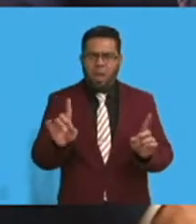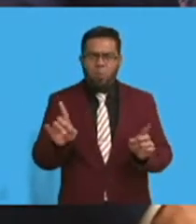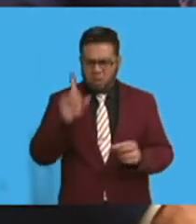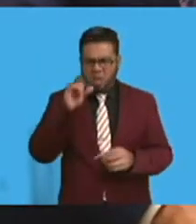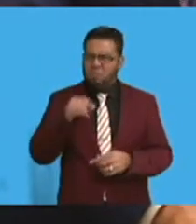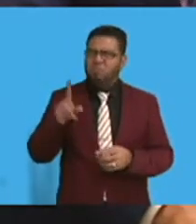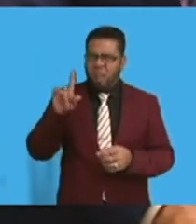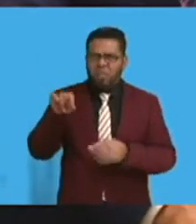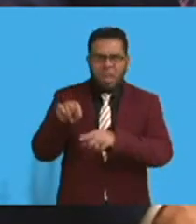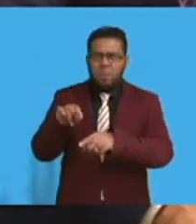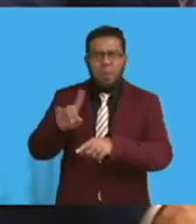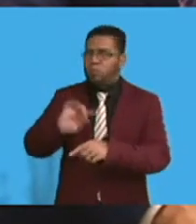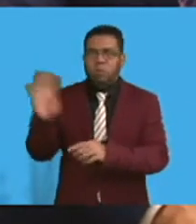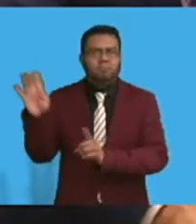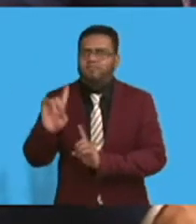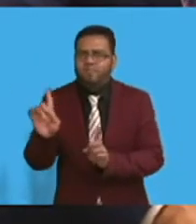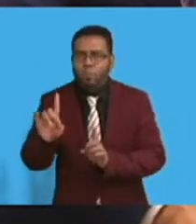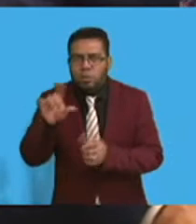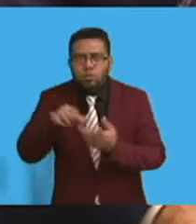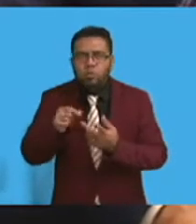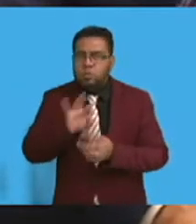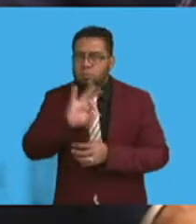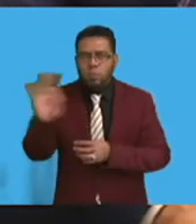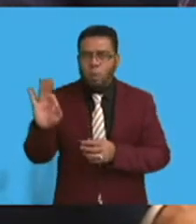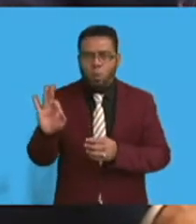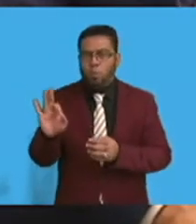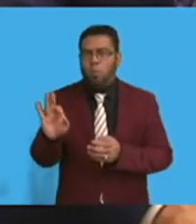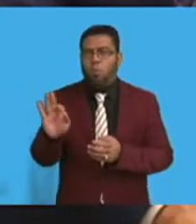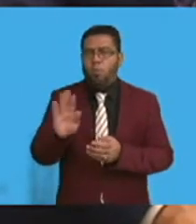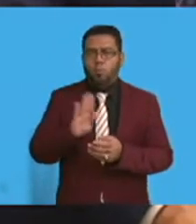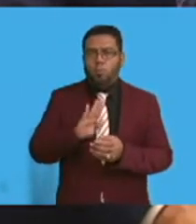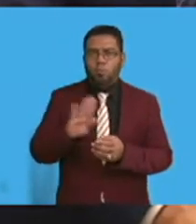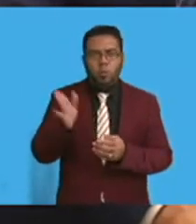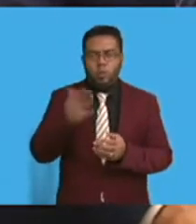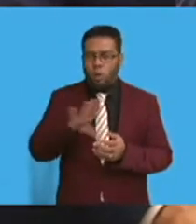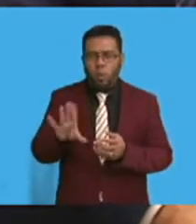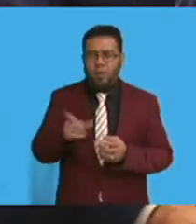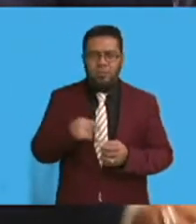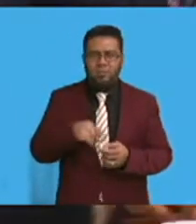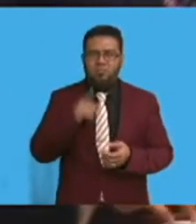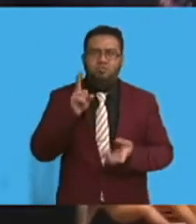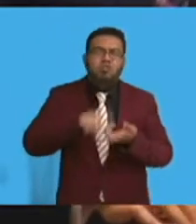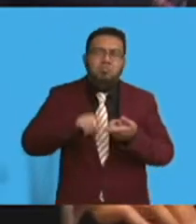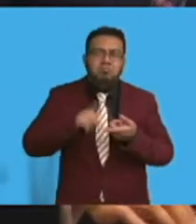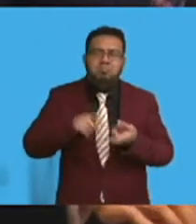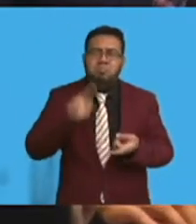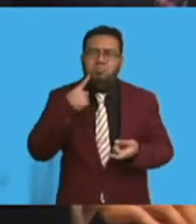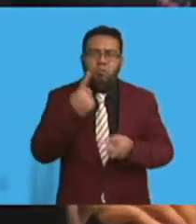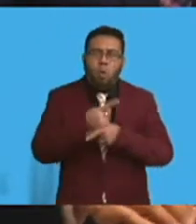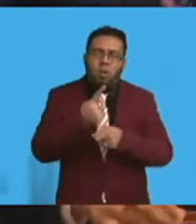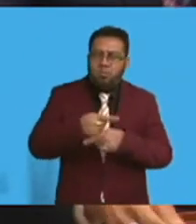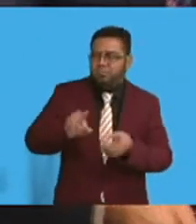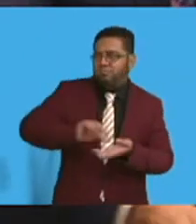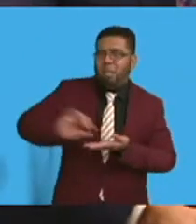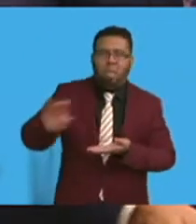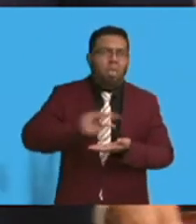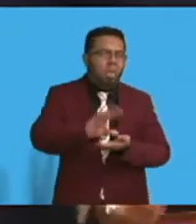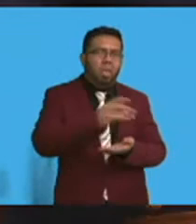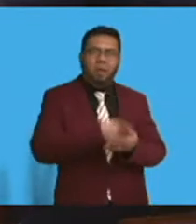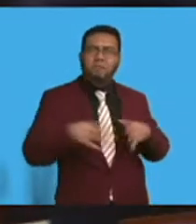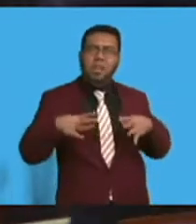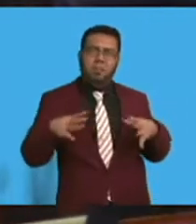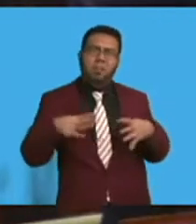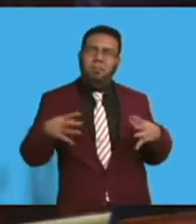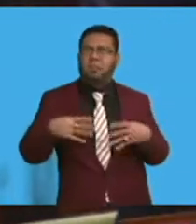Speaker, but we haven't. We've never done that, because we're not interested in gimmicks. We don't make policy based on what's easy, on what